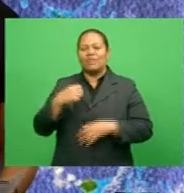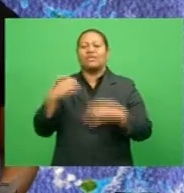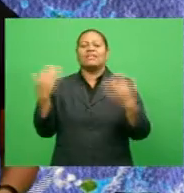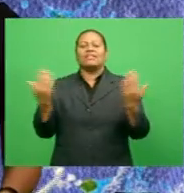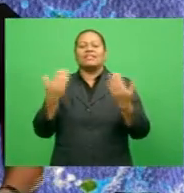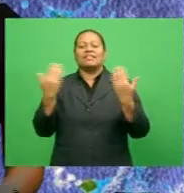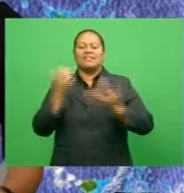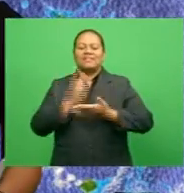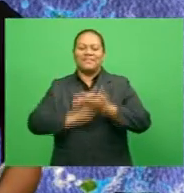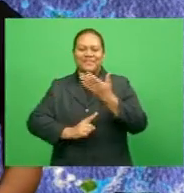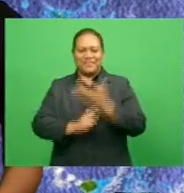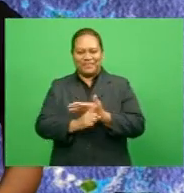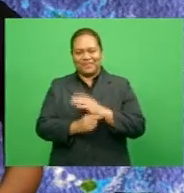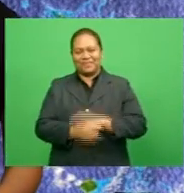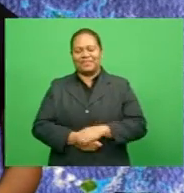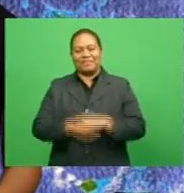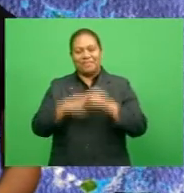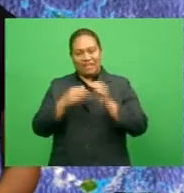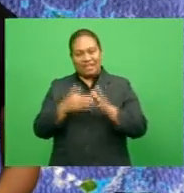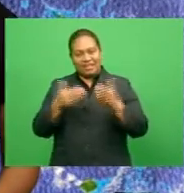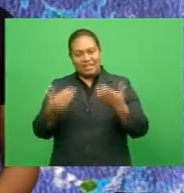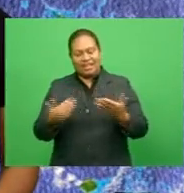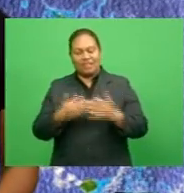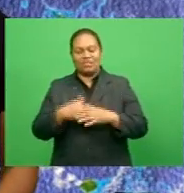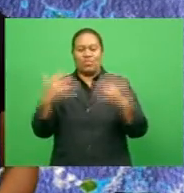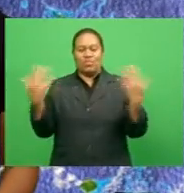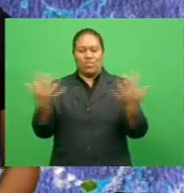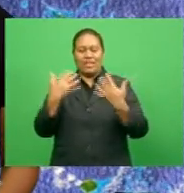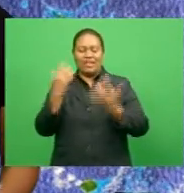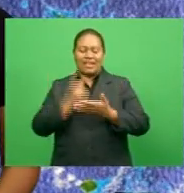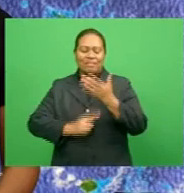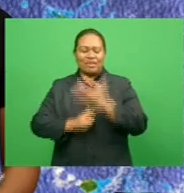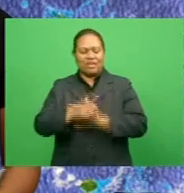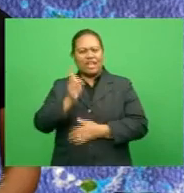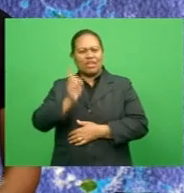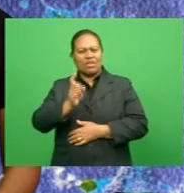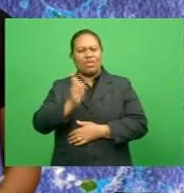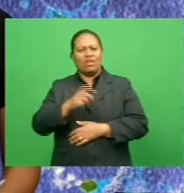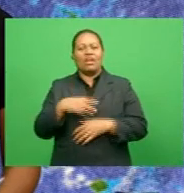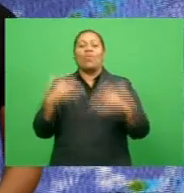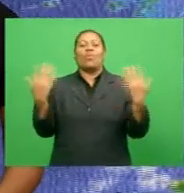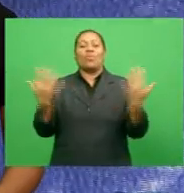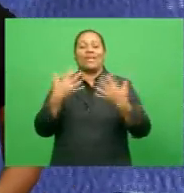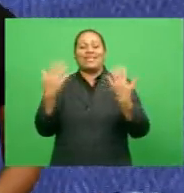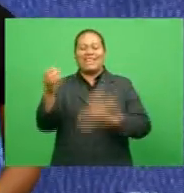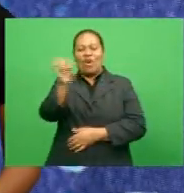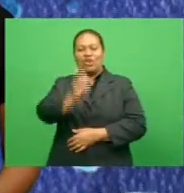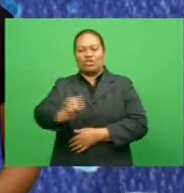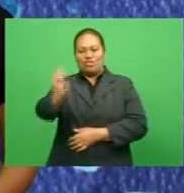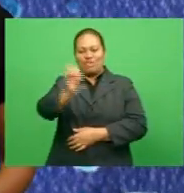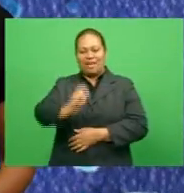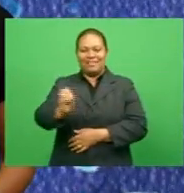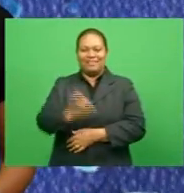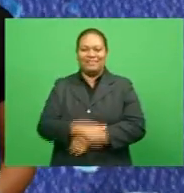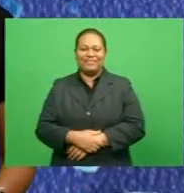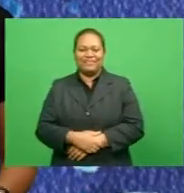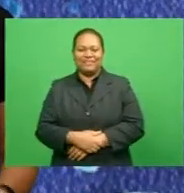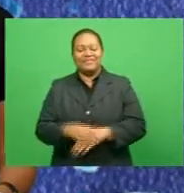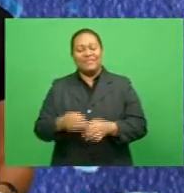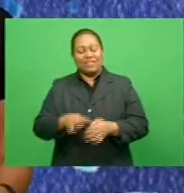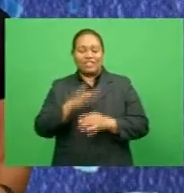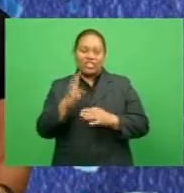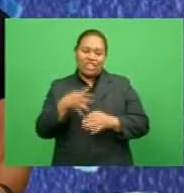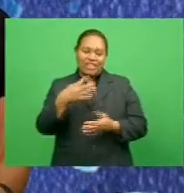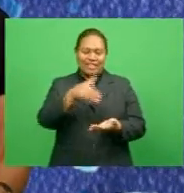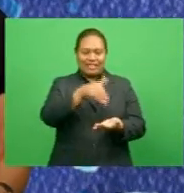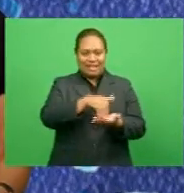literally. October weather has brought in winds, so we can call it Windy October. Now checking the other centers out,